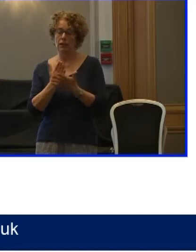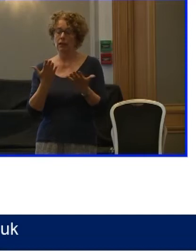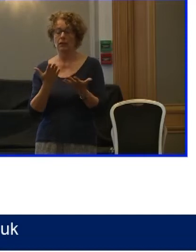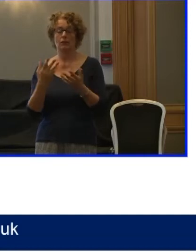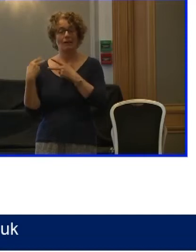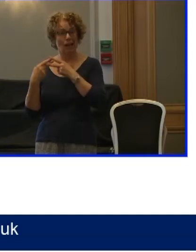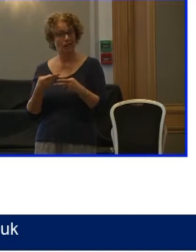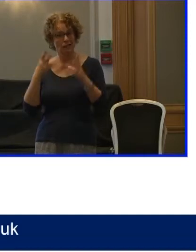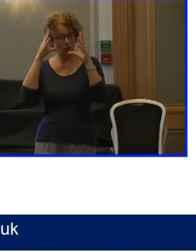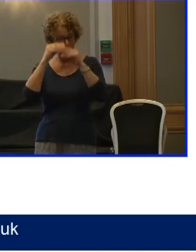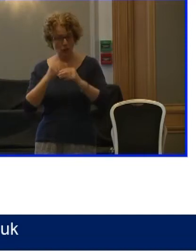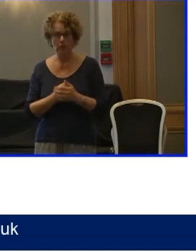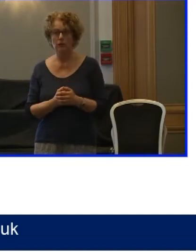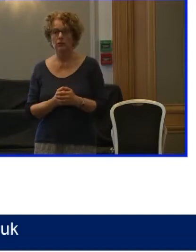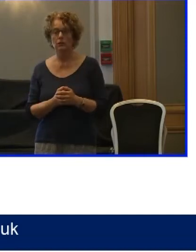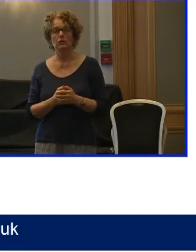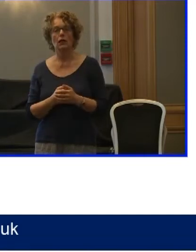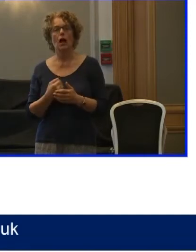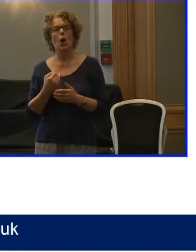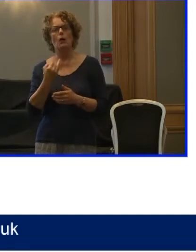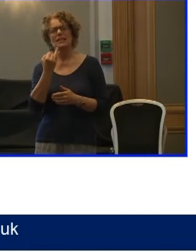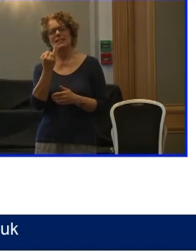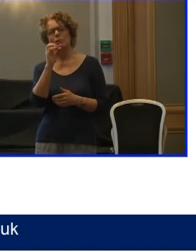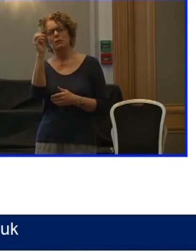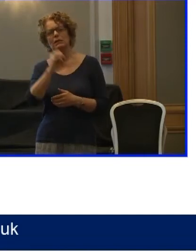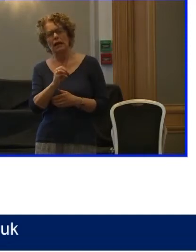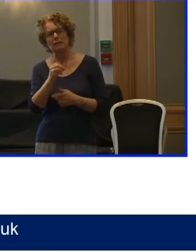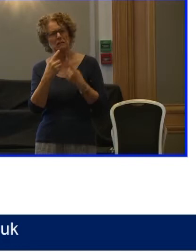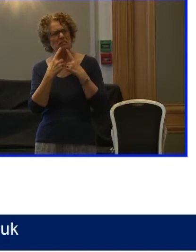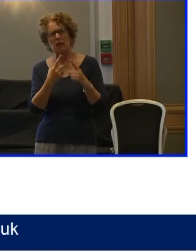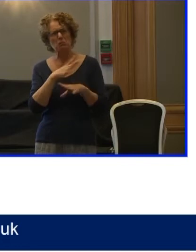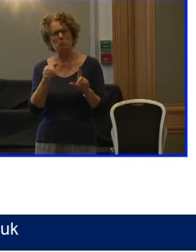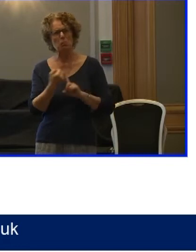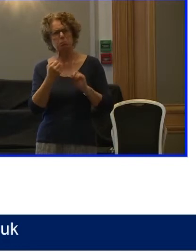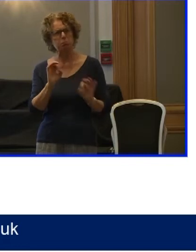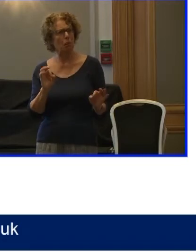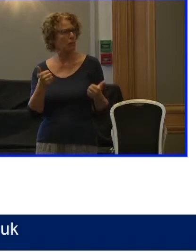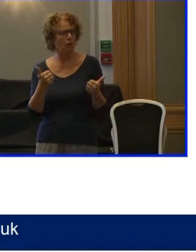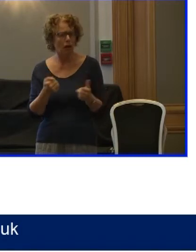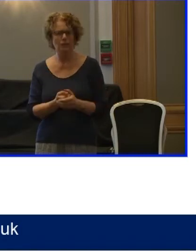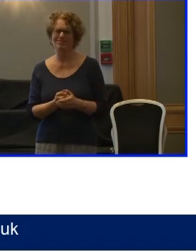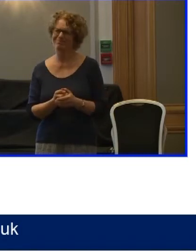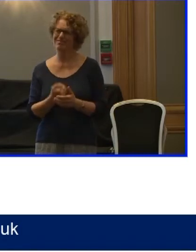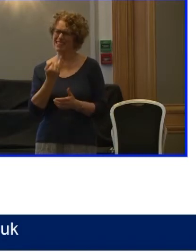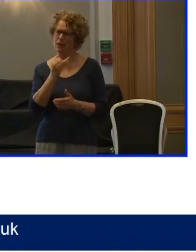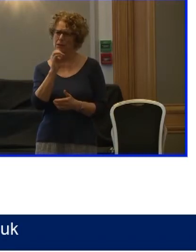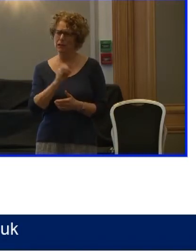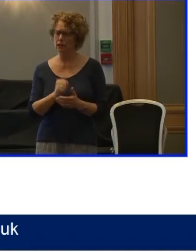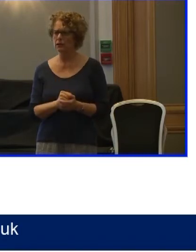only 7% of our respondents say they have experienced no impacts like these. Or to be put the other